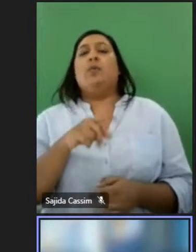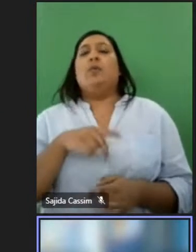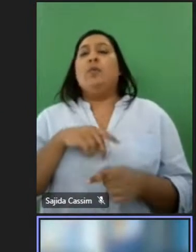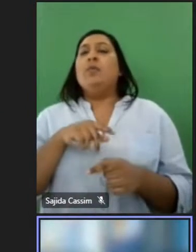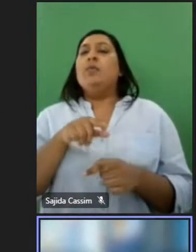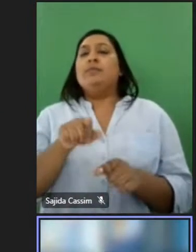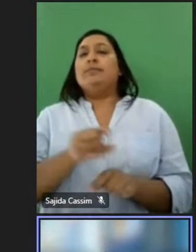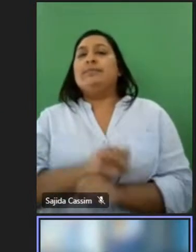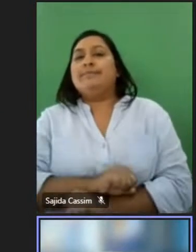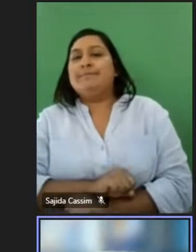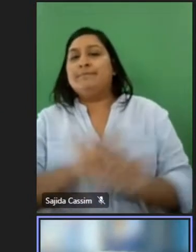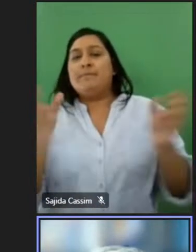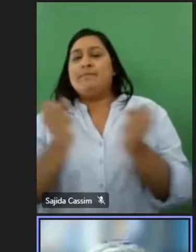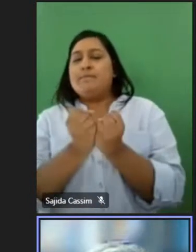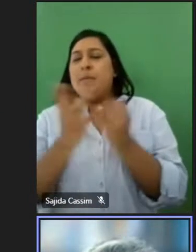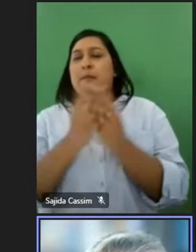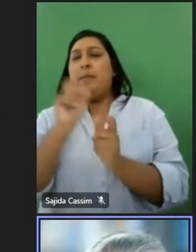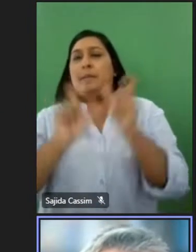possible.